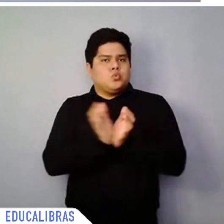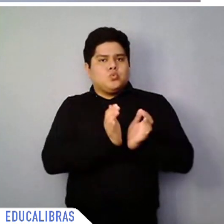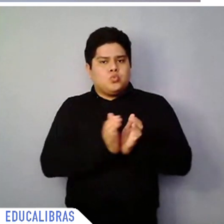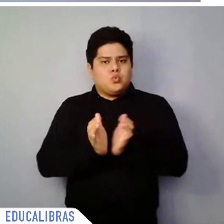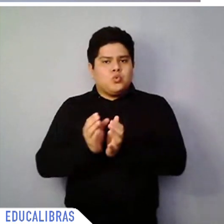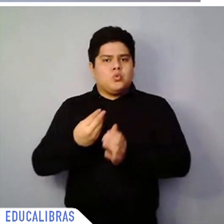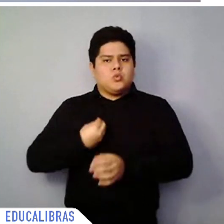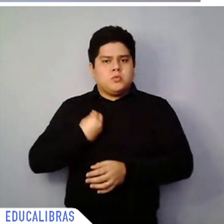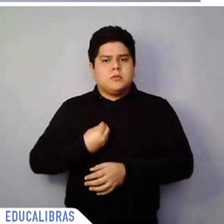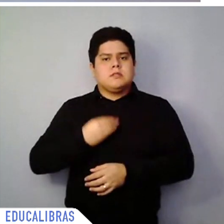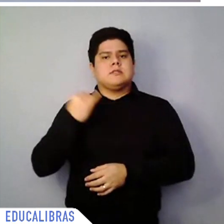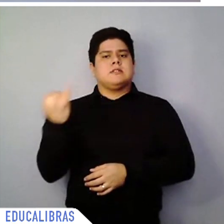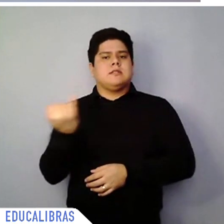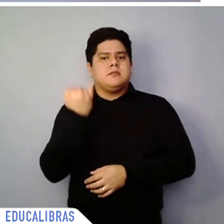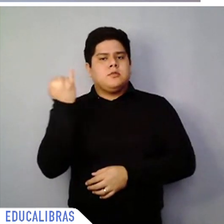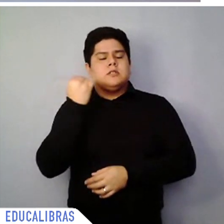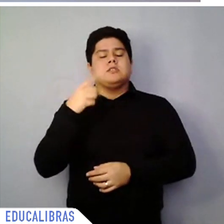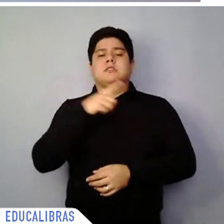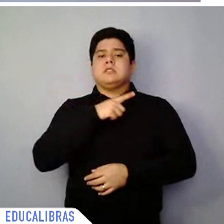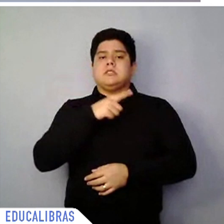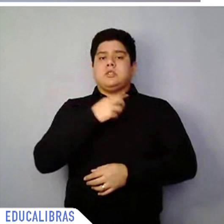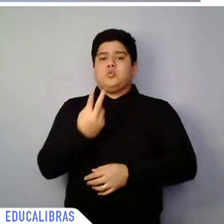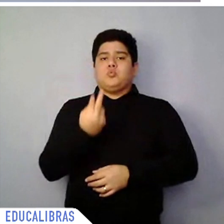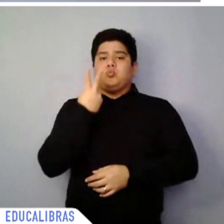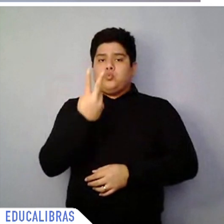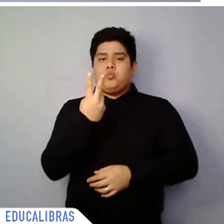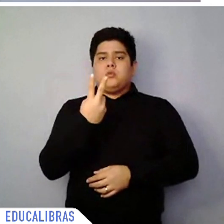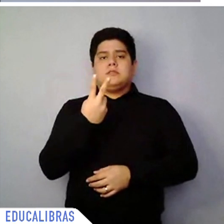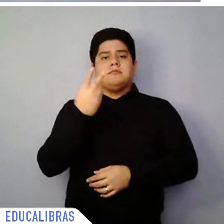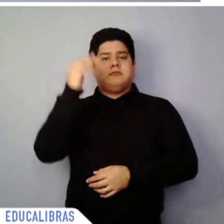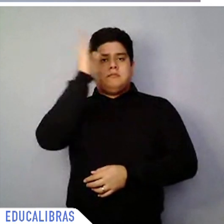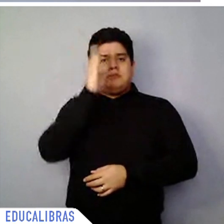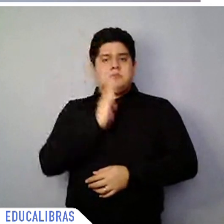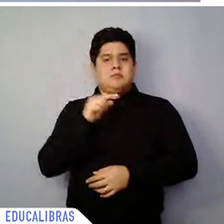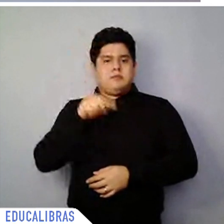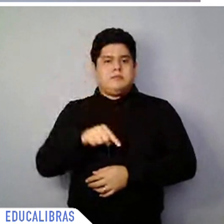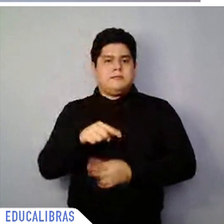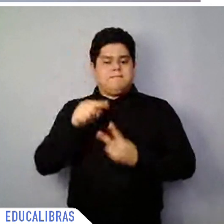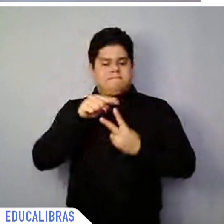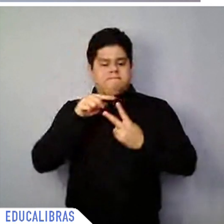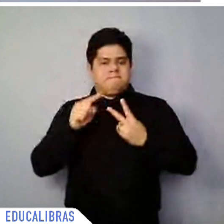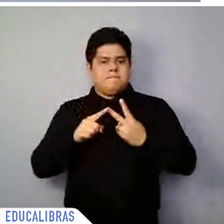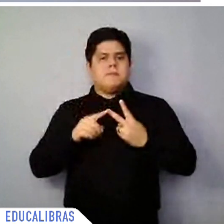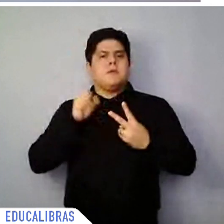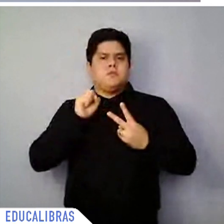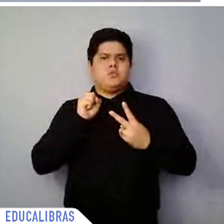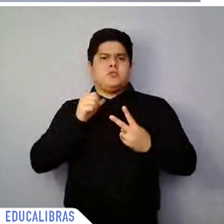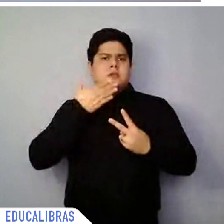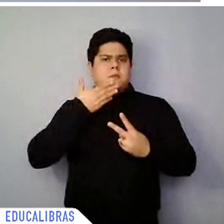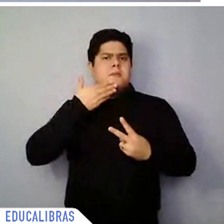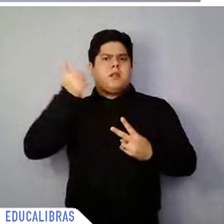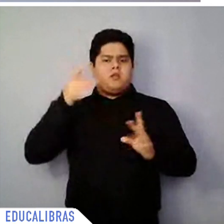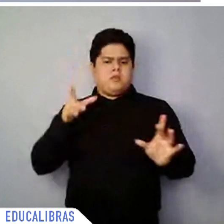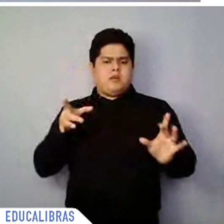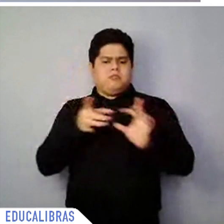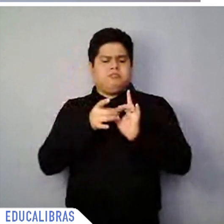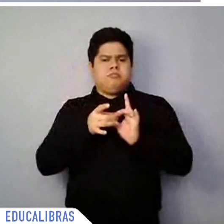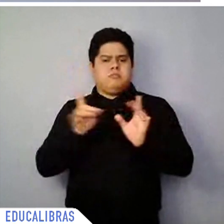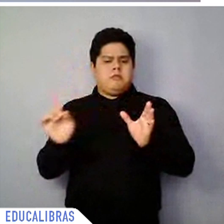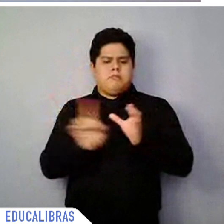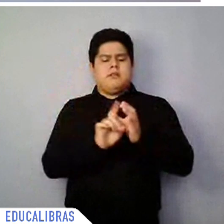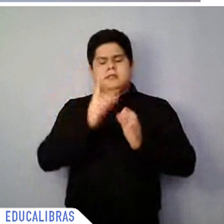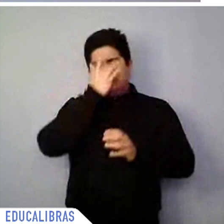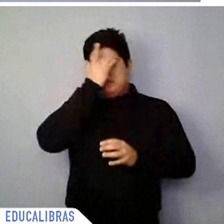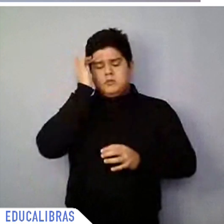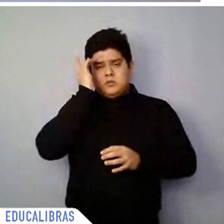ideal. We need to include all these groups. There are 2 networks in Brazil today that can help with